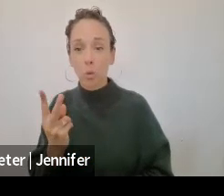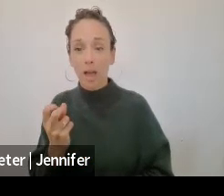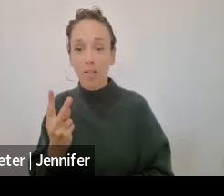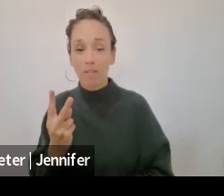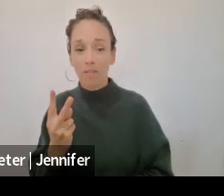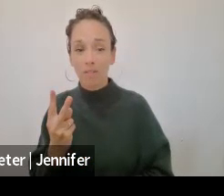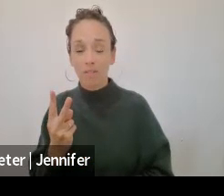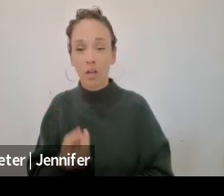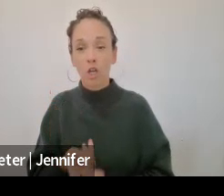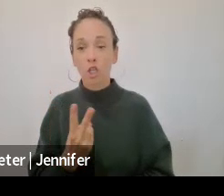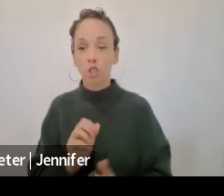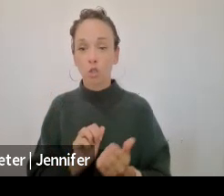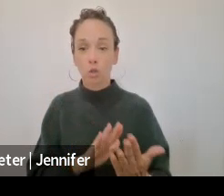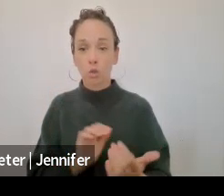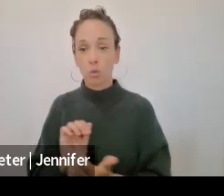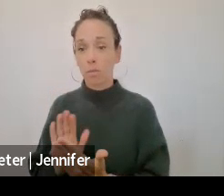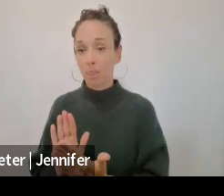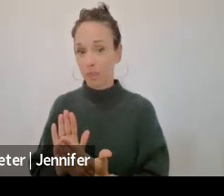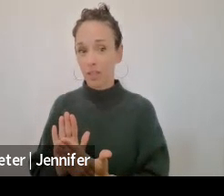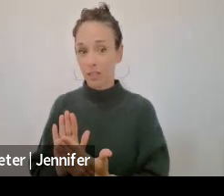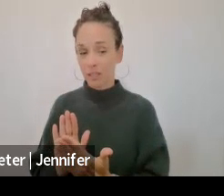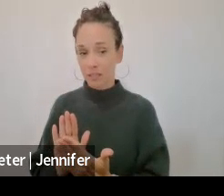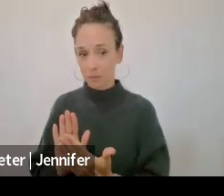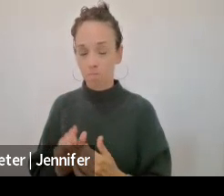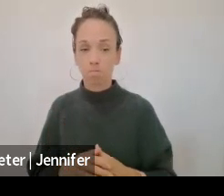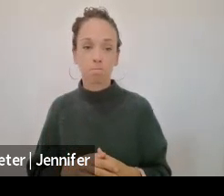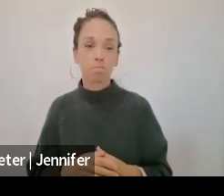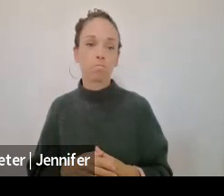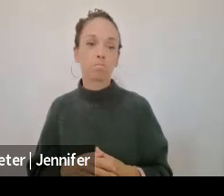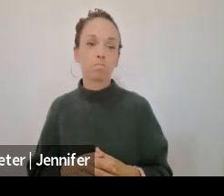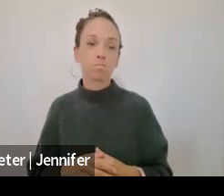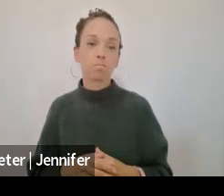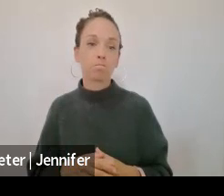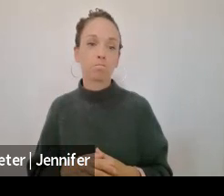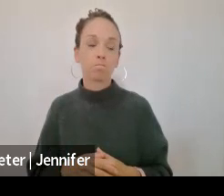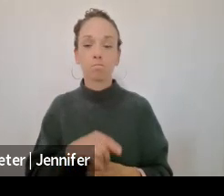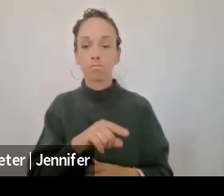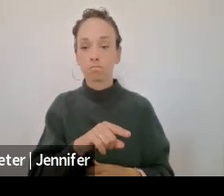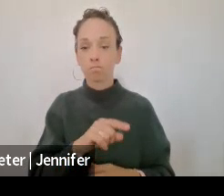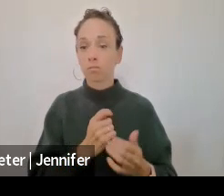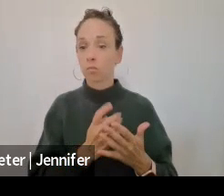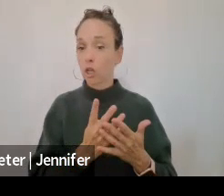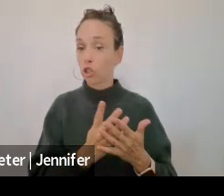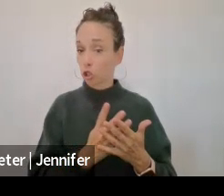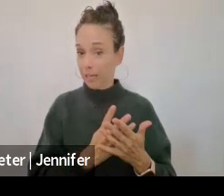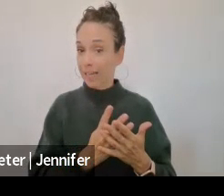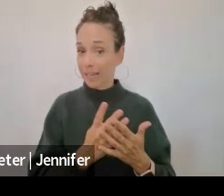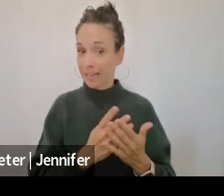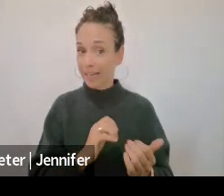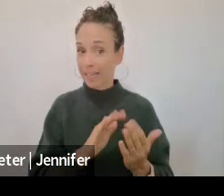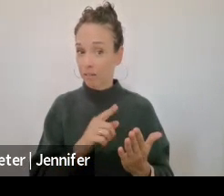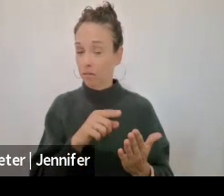2 methods that we can use the screening progress monitoring. We can use it in screening. And when we use it in